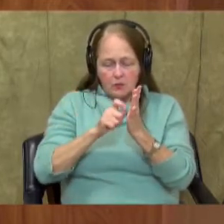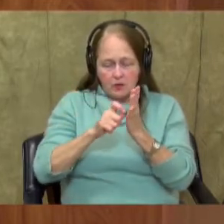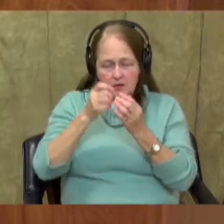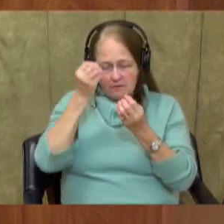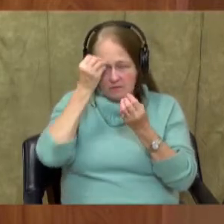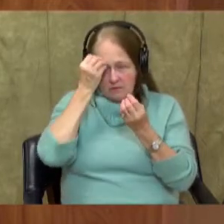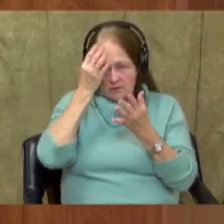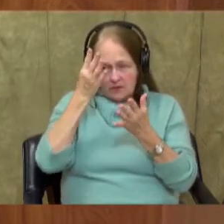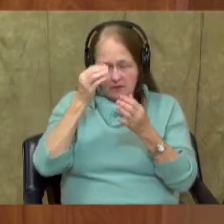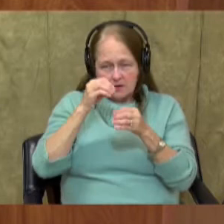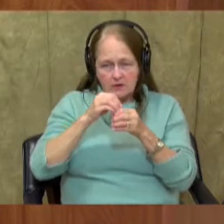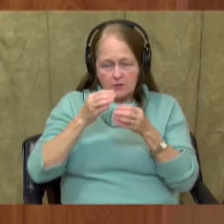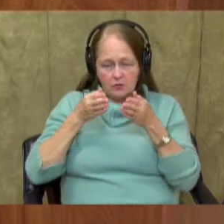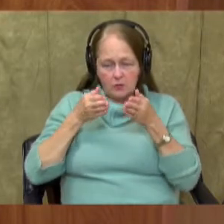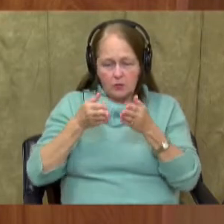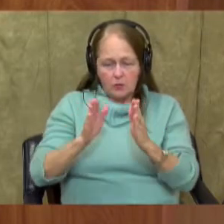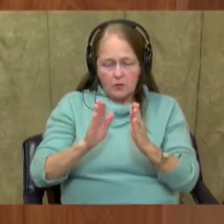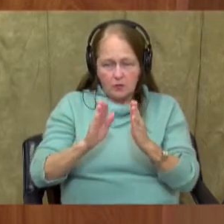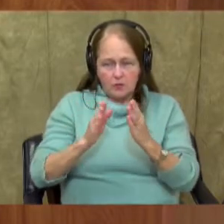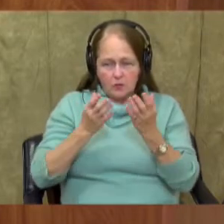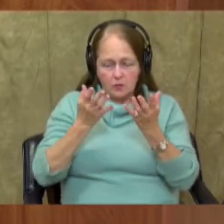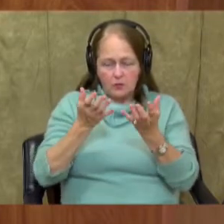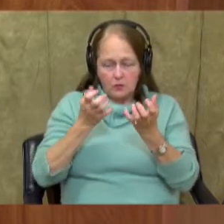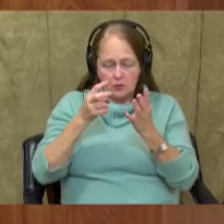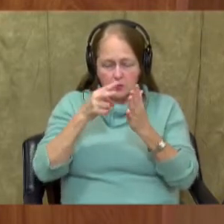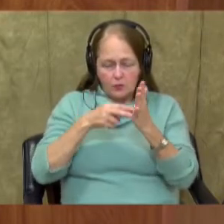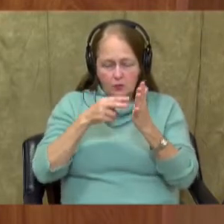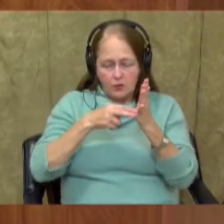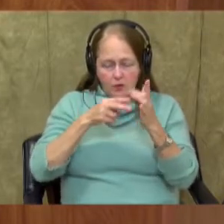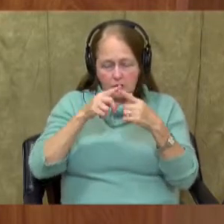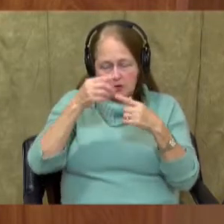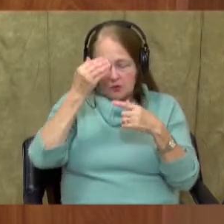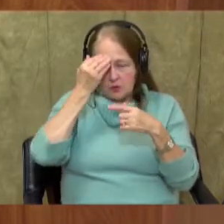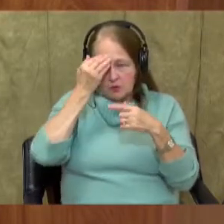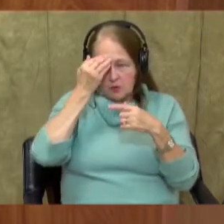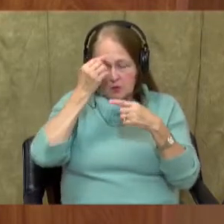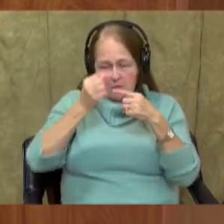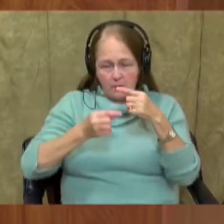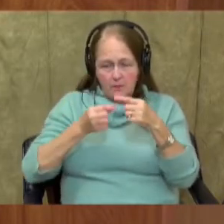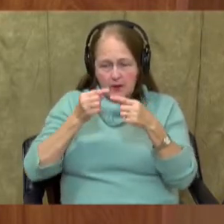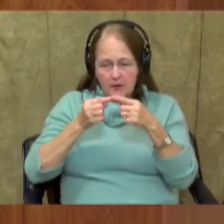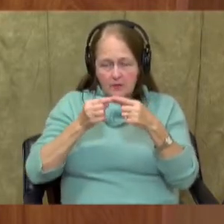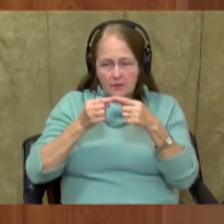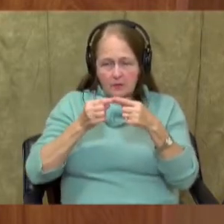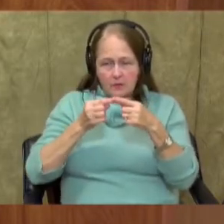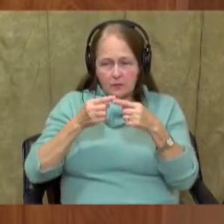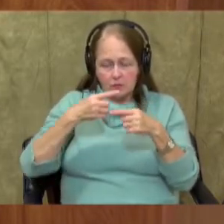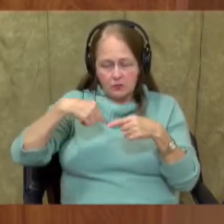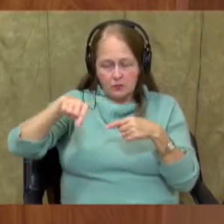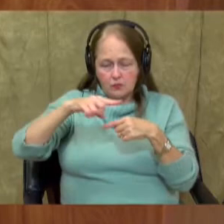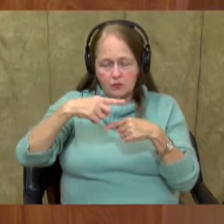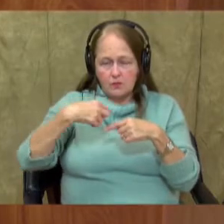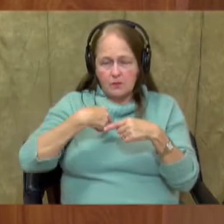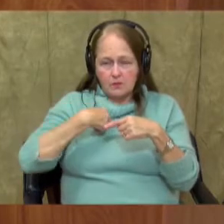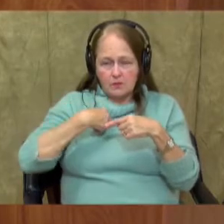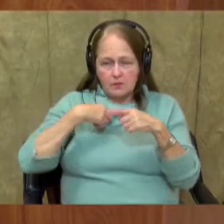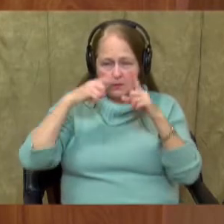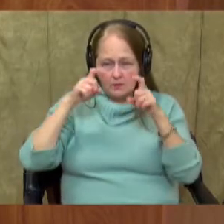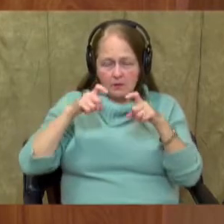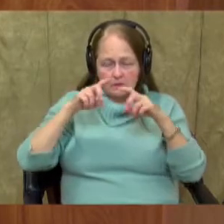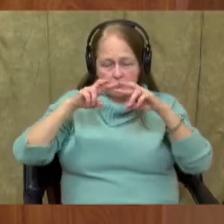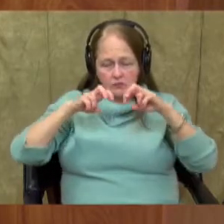information in a way that they want the reader to know about. And it's up to us as the reader to